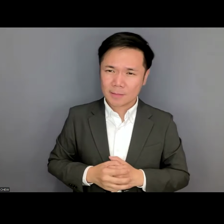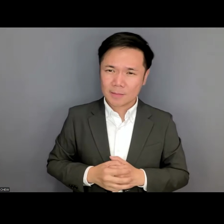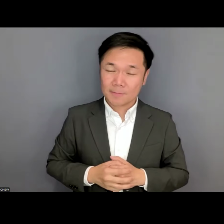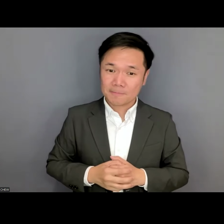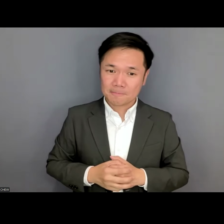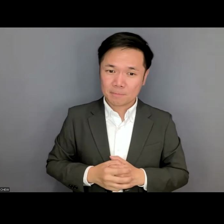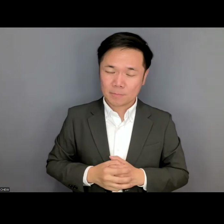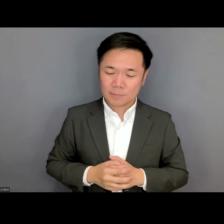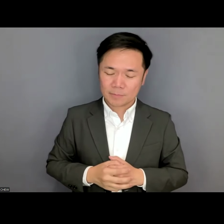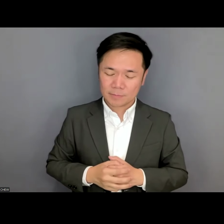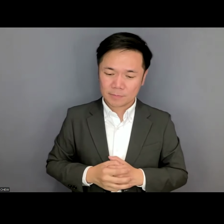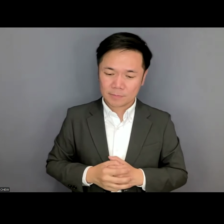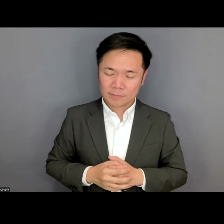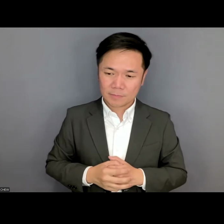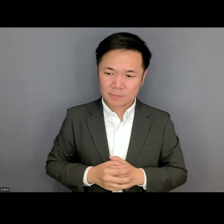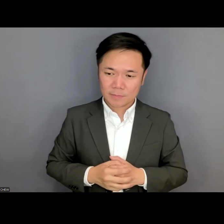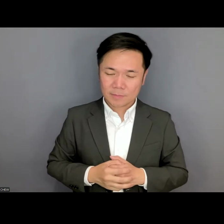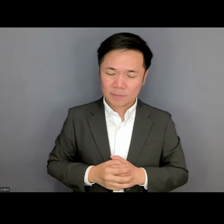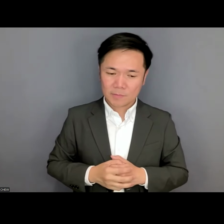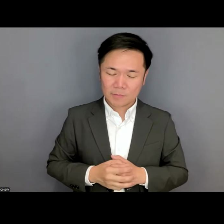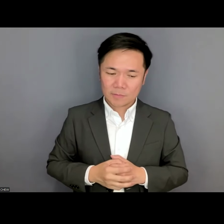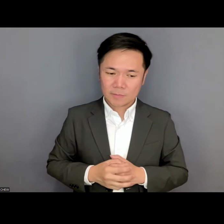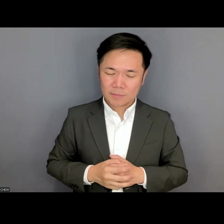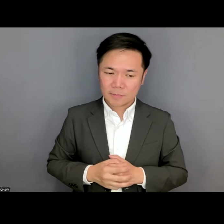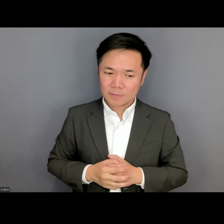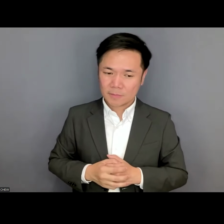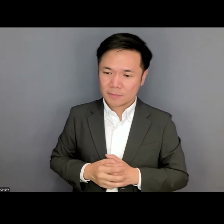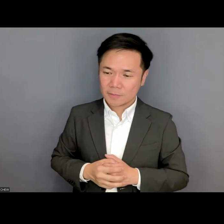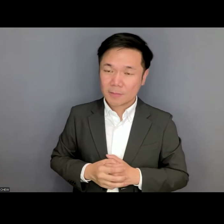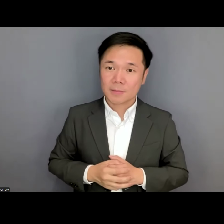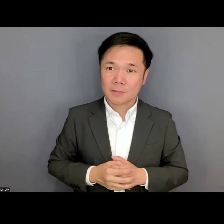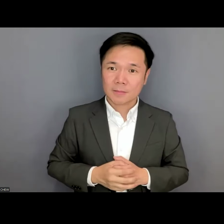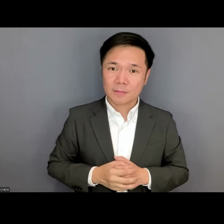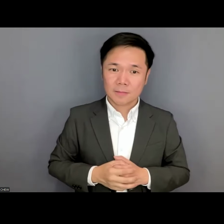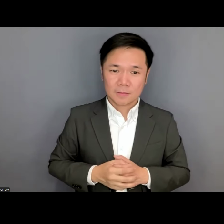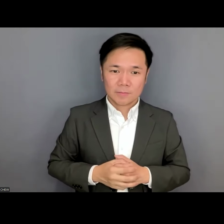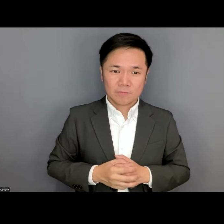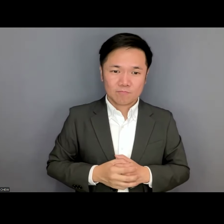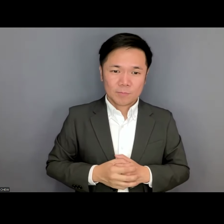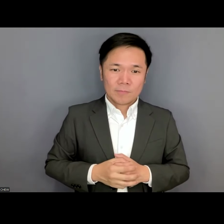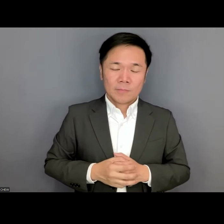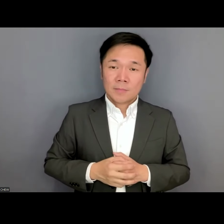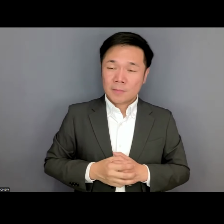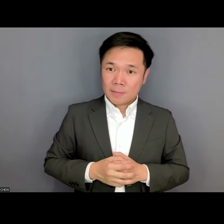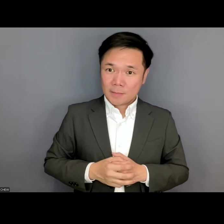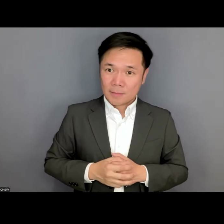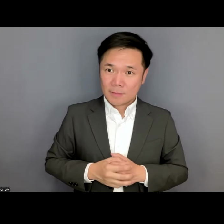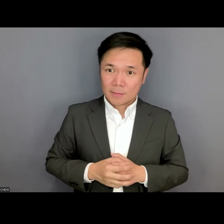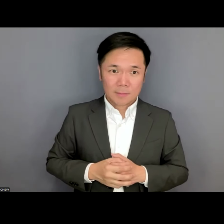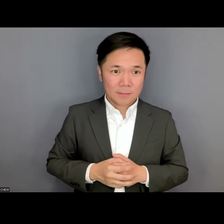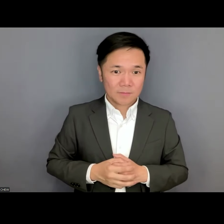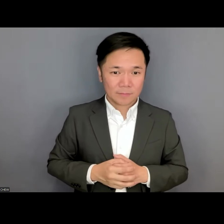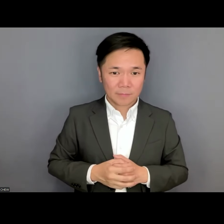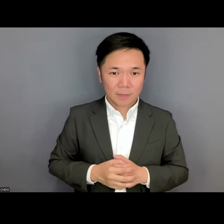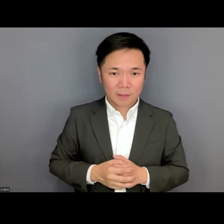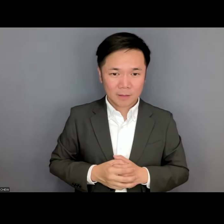le we are savons pour we ceux qui know suivent all qu'il y a maintenant that 2 mois, je crois, que c'est en